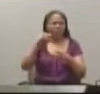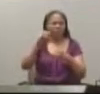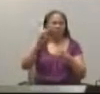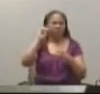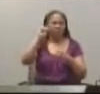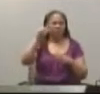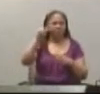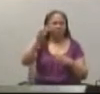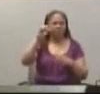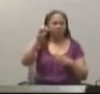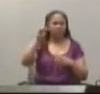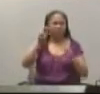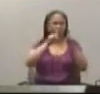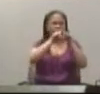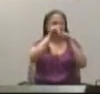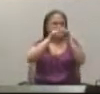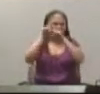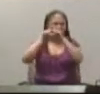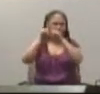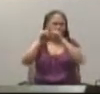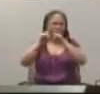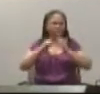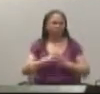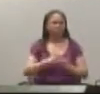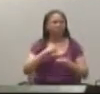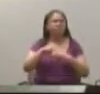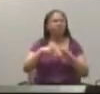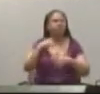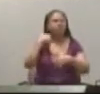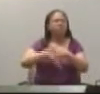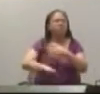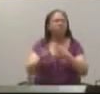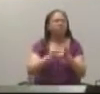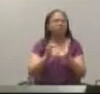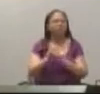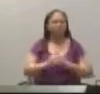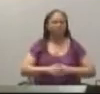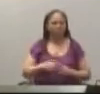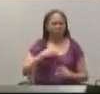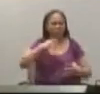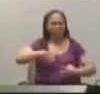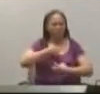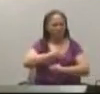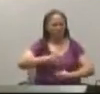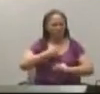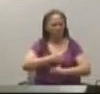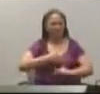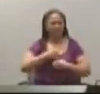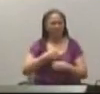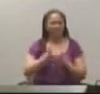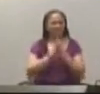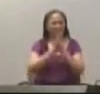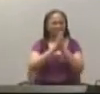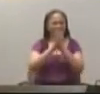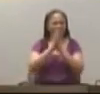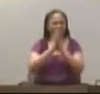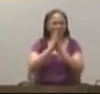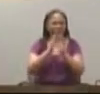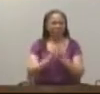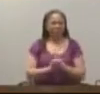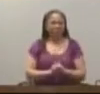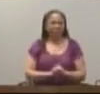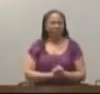It was a good movie for kids. I enjoyed it. It was nice just to kind of relax and just kind of let your mind